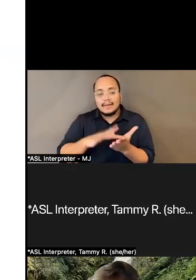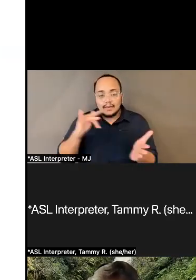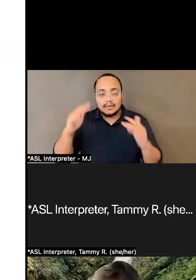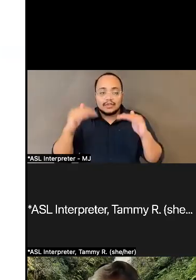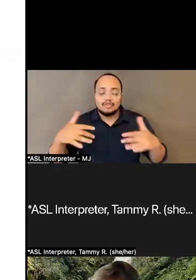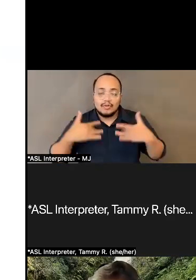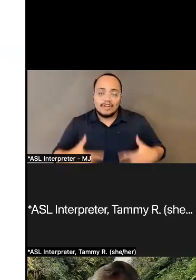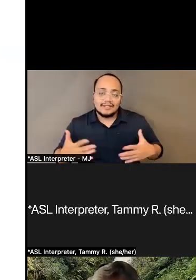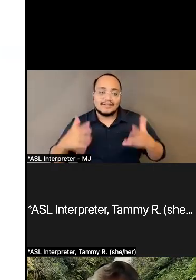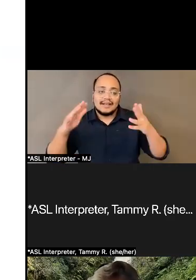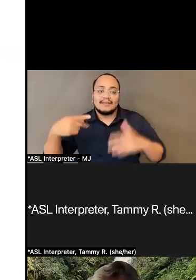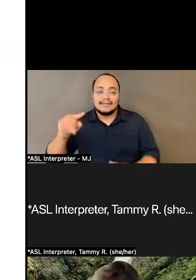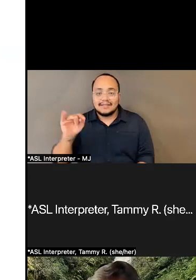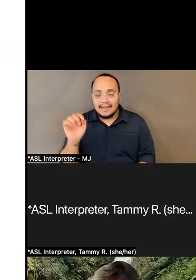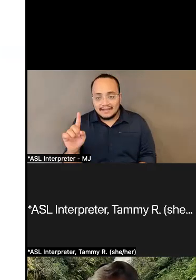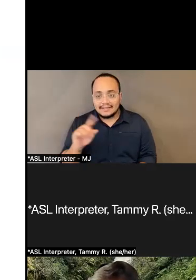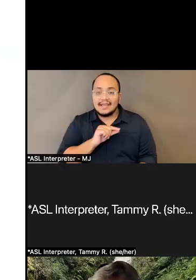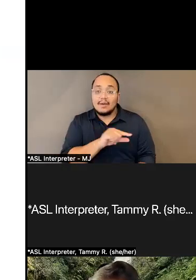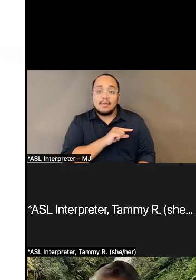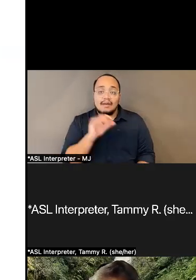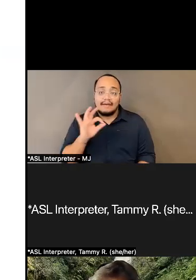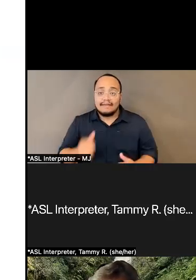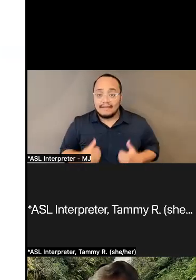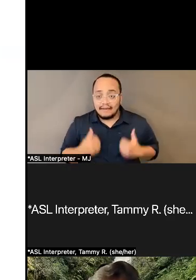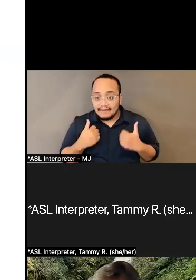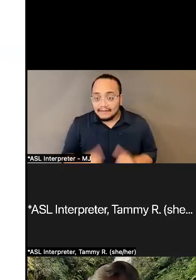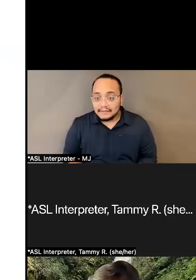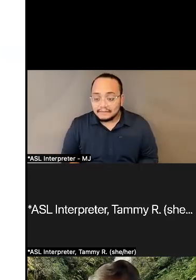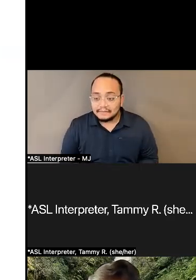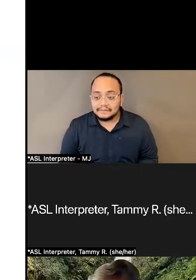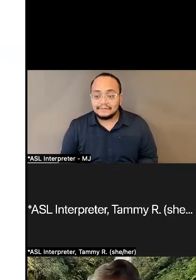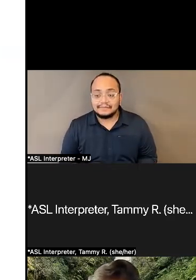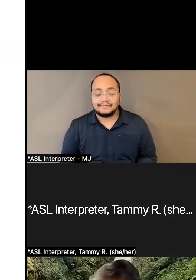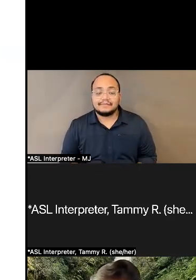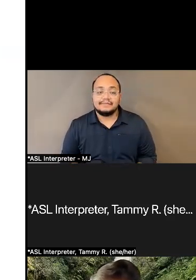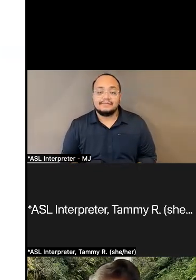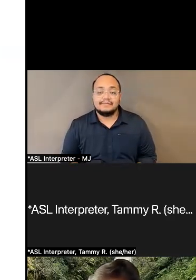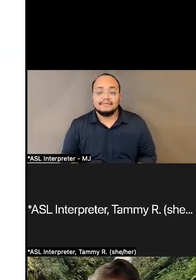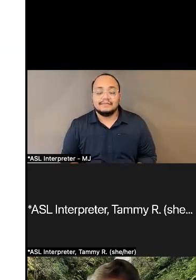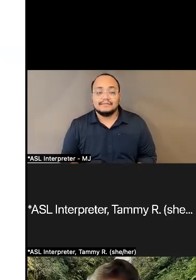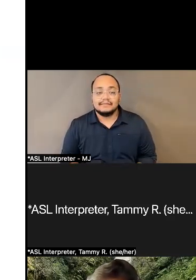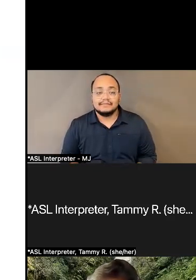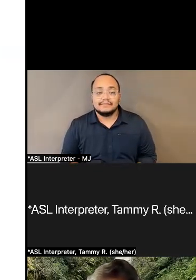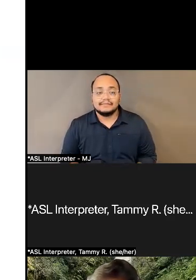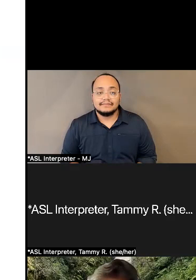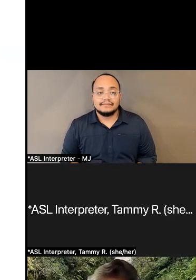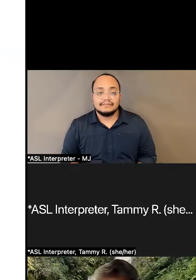depression, anxiety, PTSD, and quality of life.